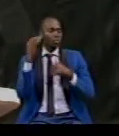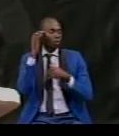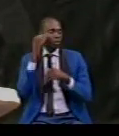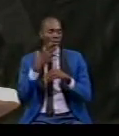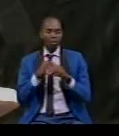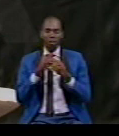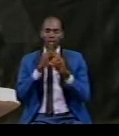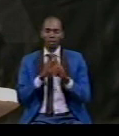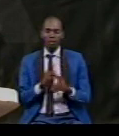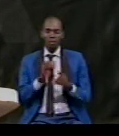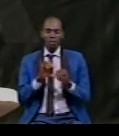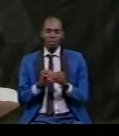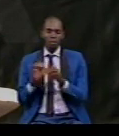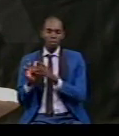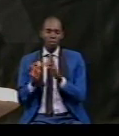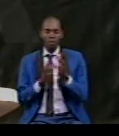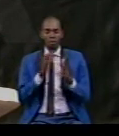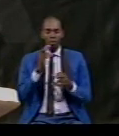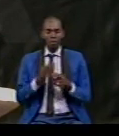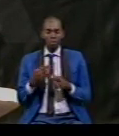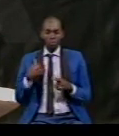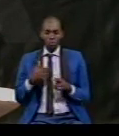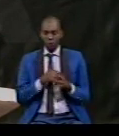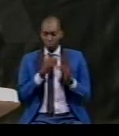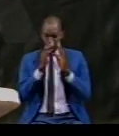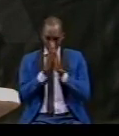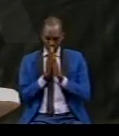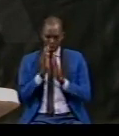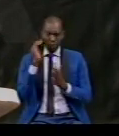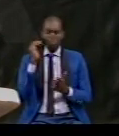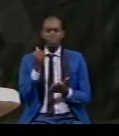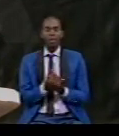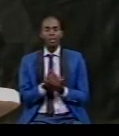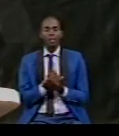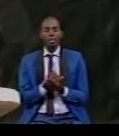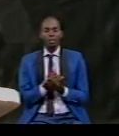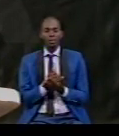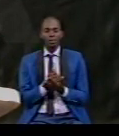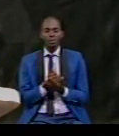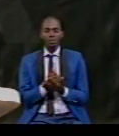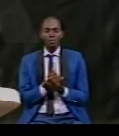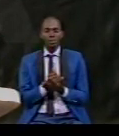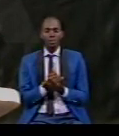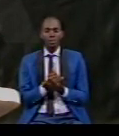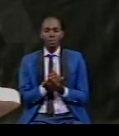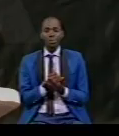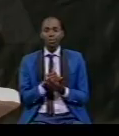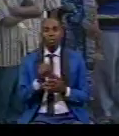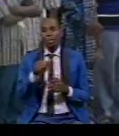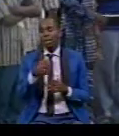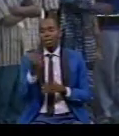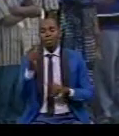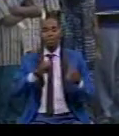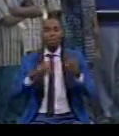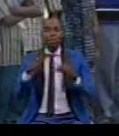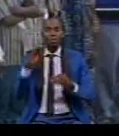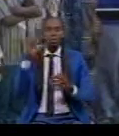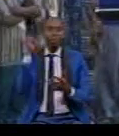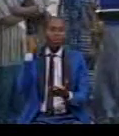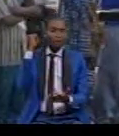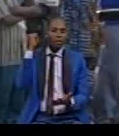at that time is going to do at this very hour. It will open your blind